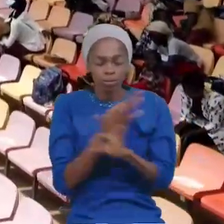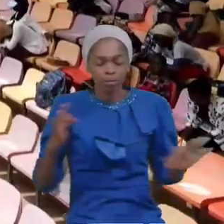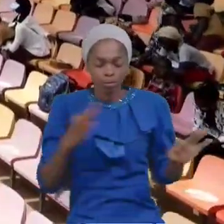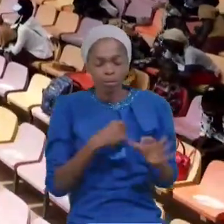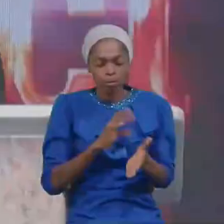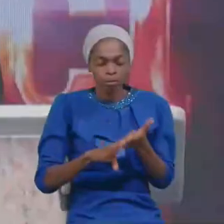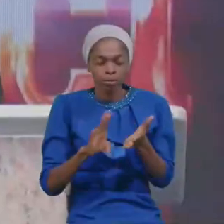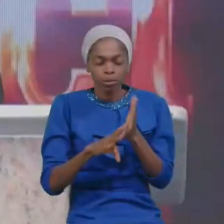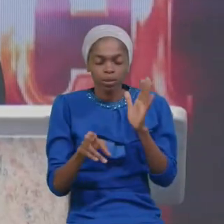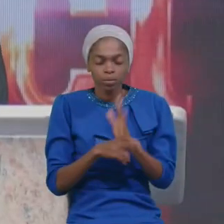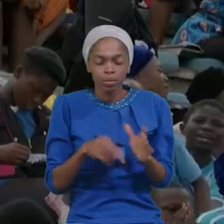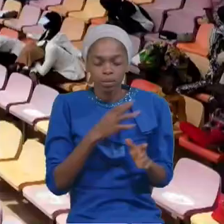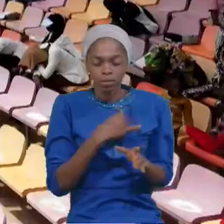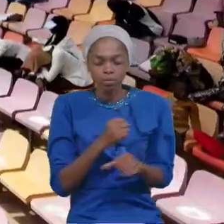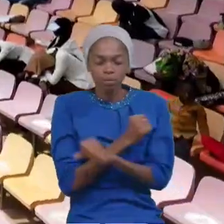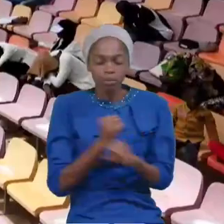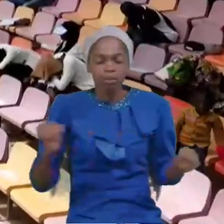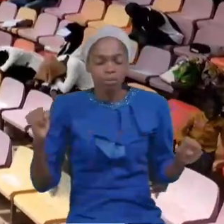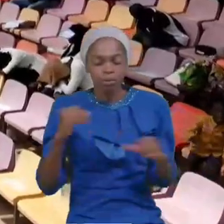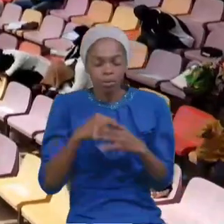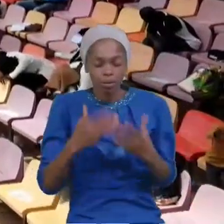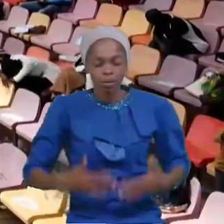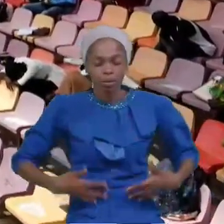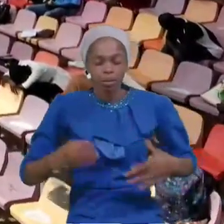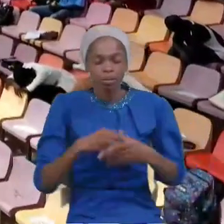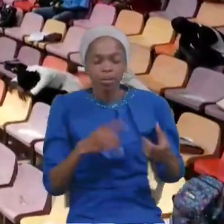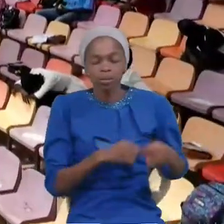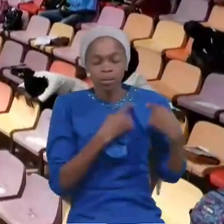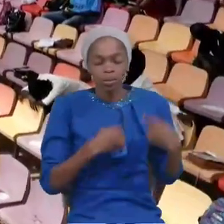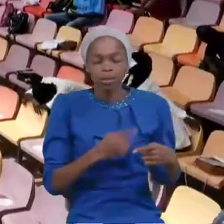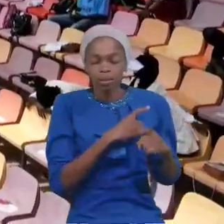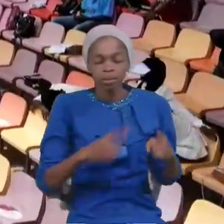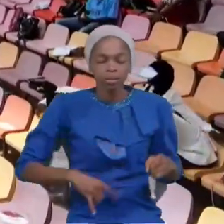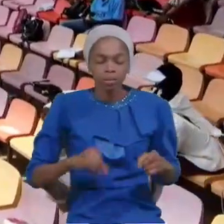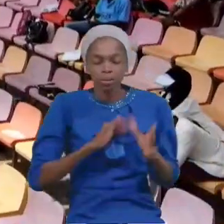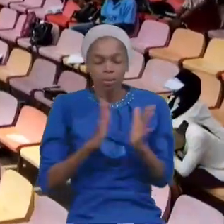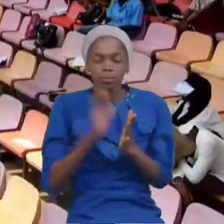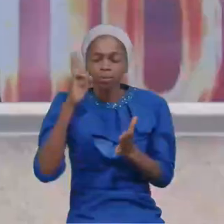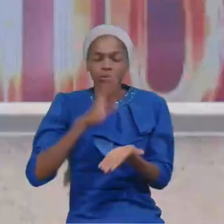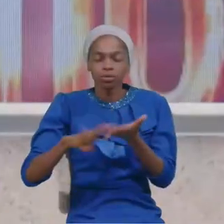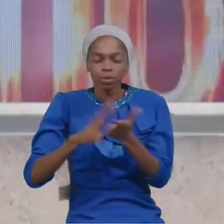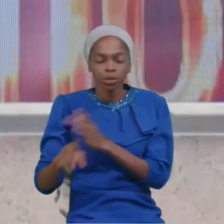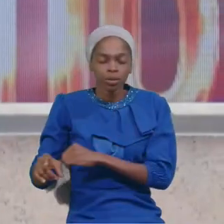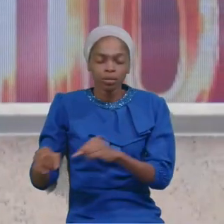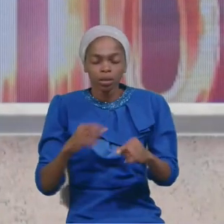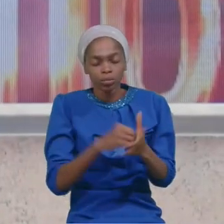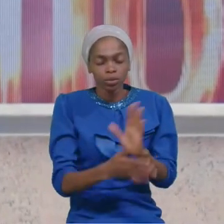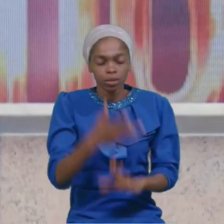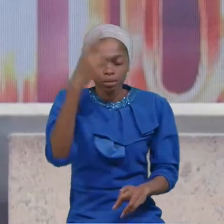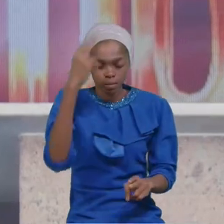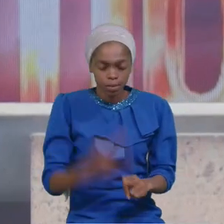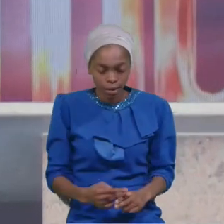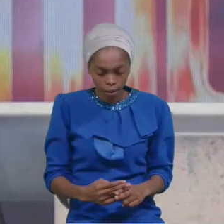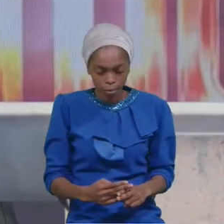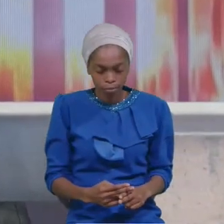forgive them in Jesus' name. And the grace and the strength and the skill and the power to